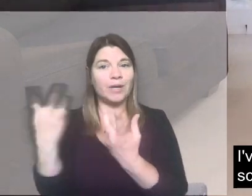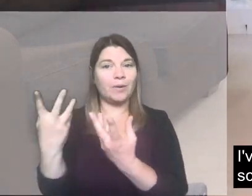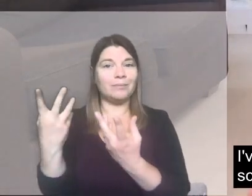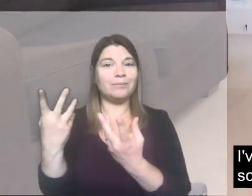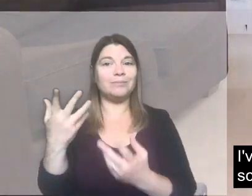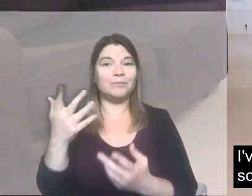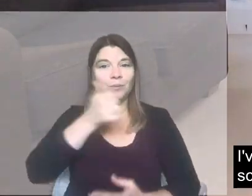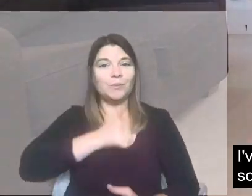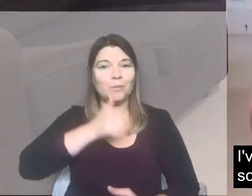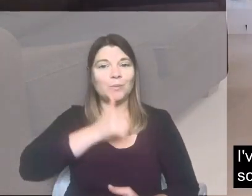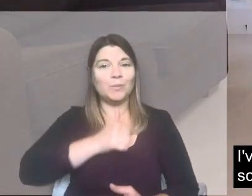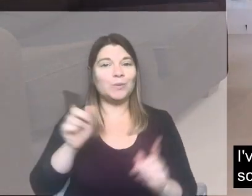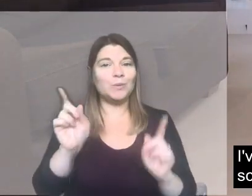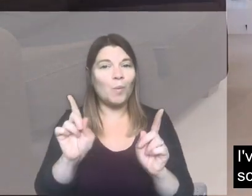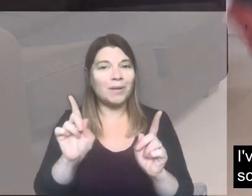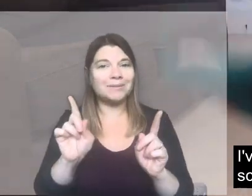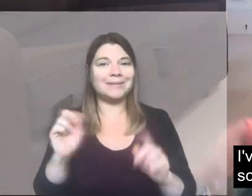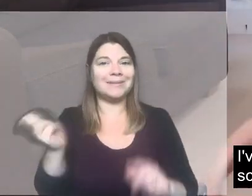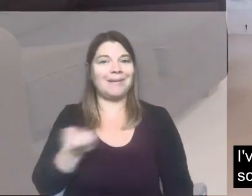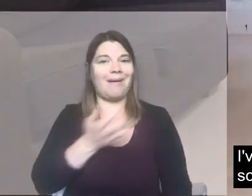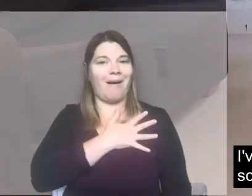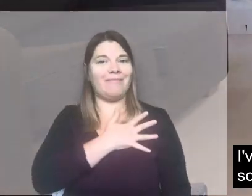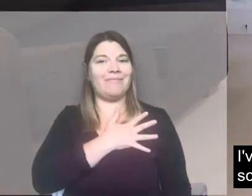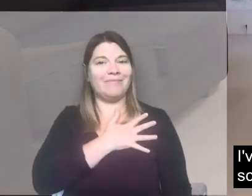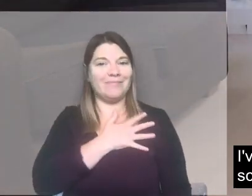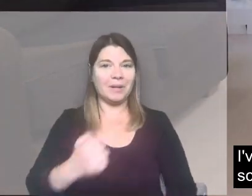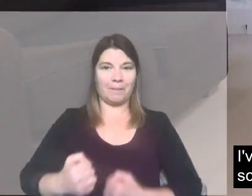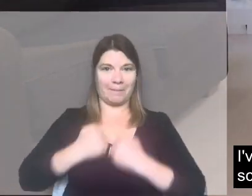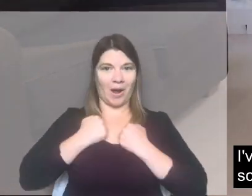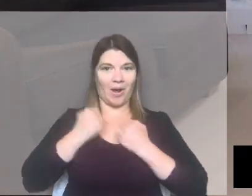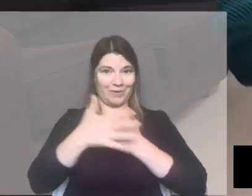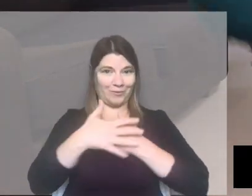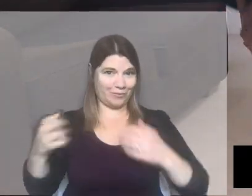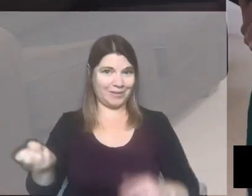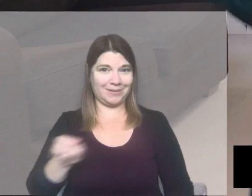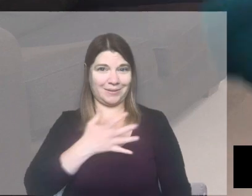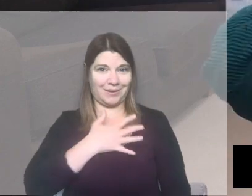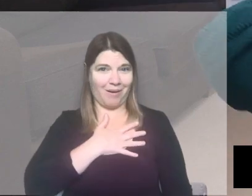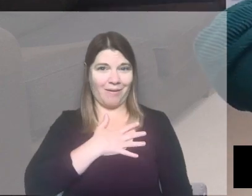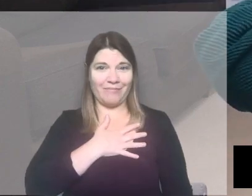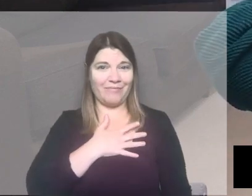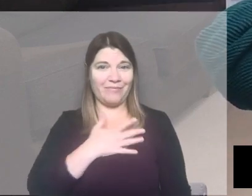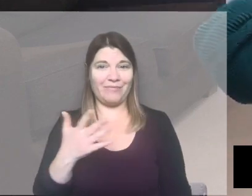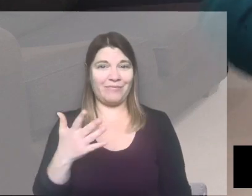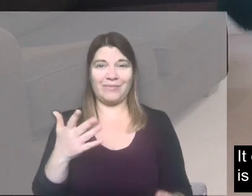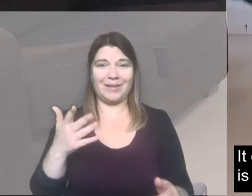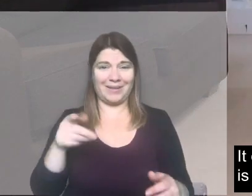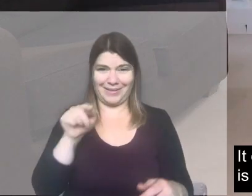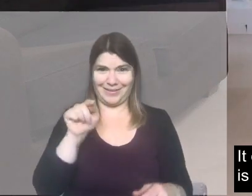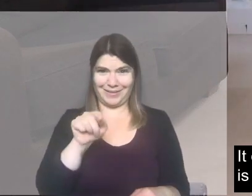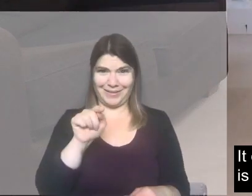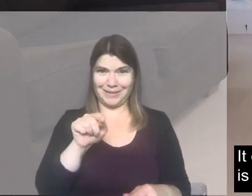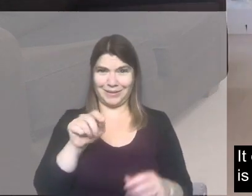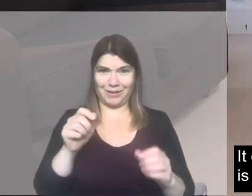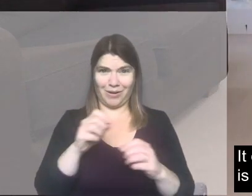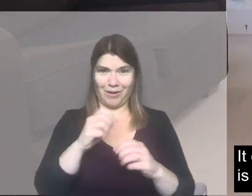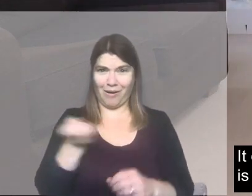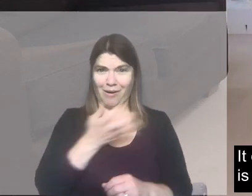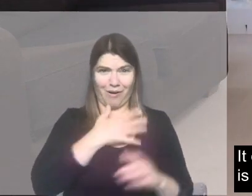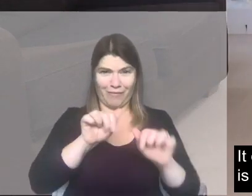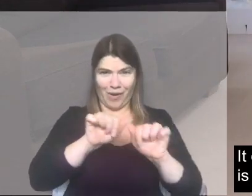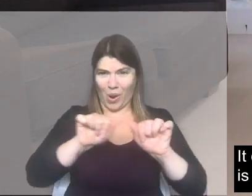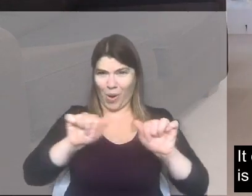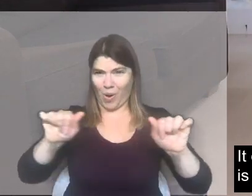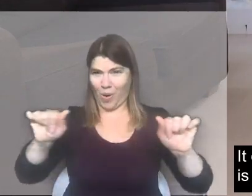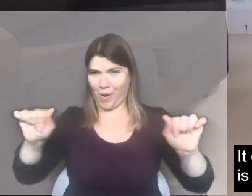scarf. I've got this one here, this green scarf here. It can be, you know, it doesn't need to be as big as this. This is